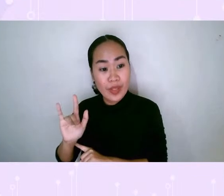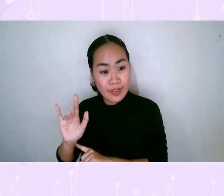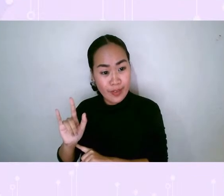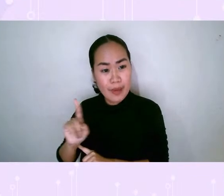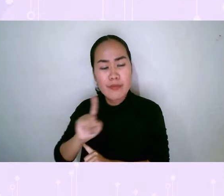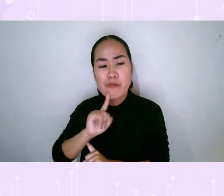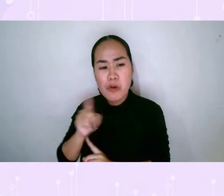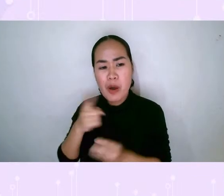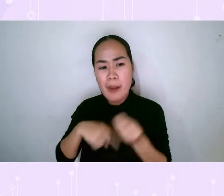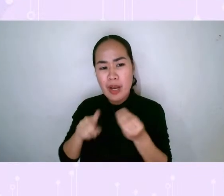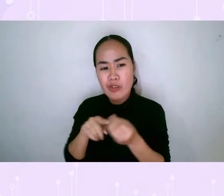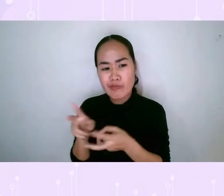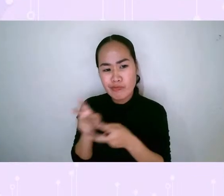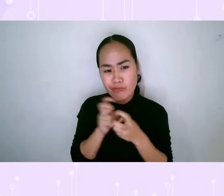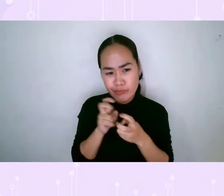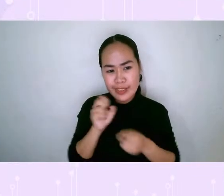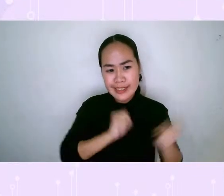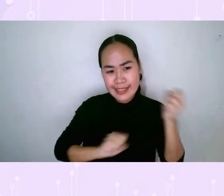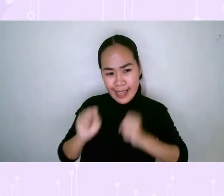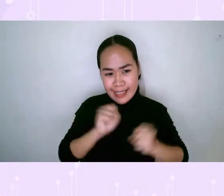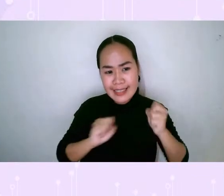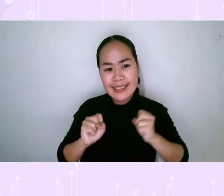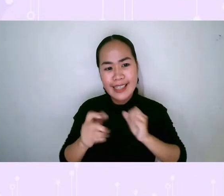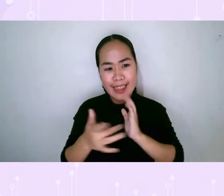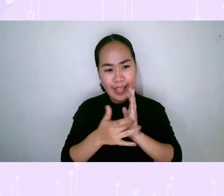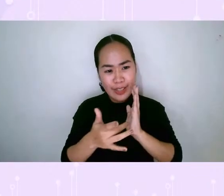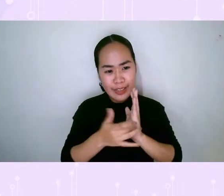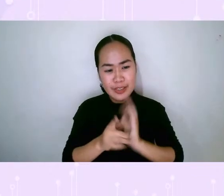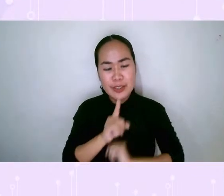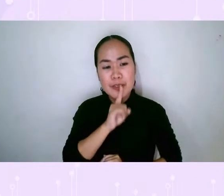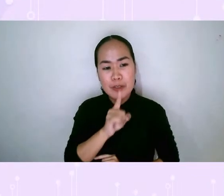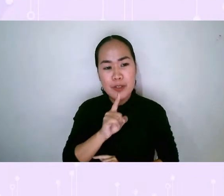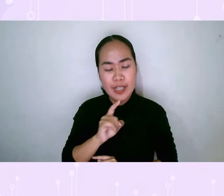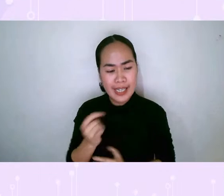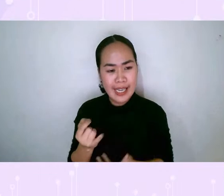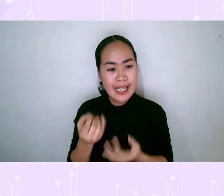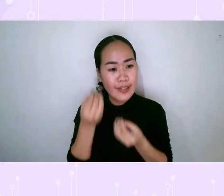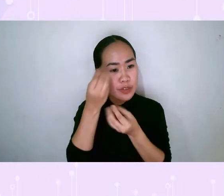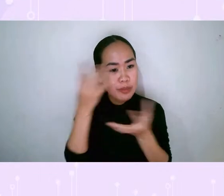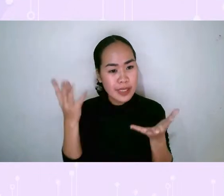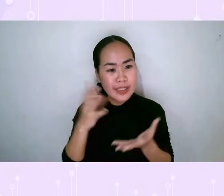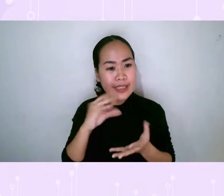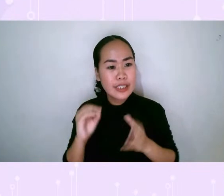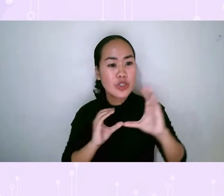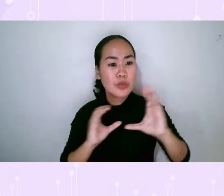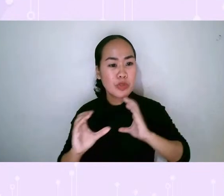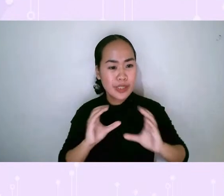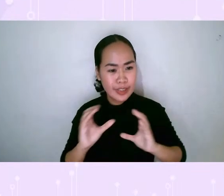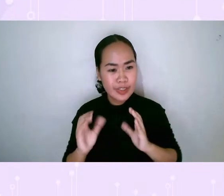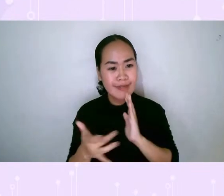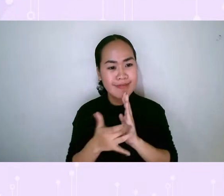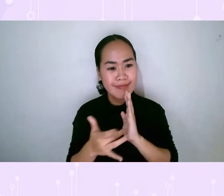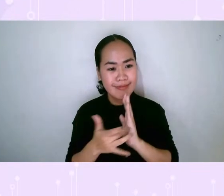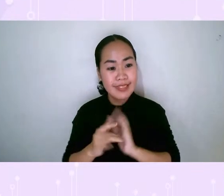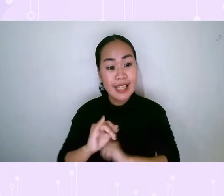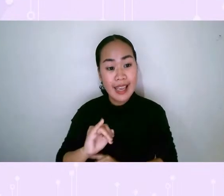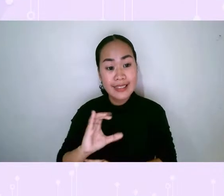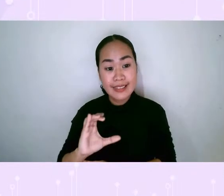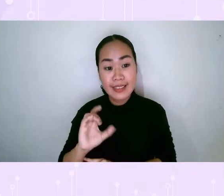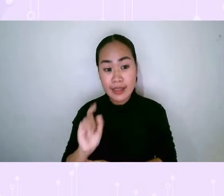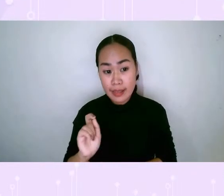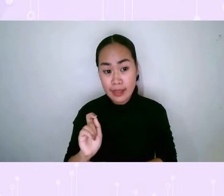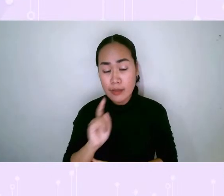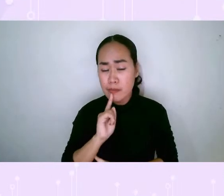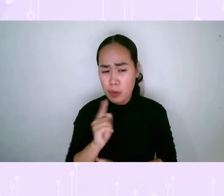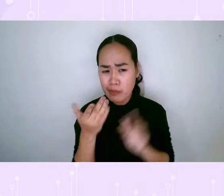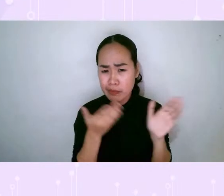Science, Technology, and Innovation, or STI, and Information and Communication Technology, or ICT. In the